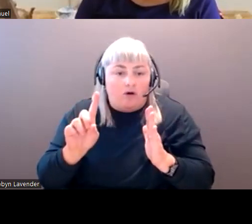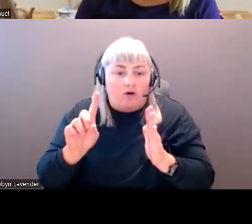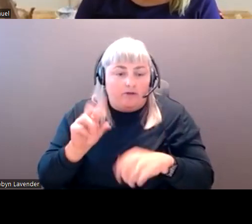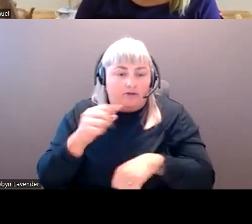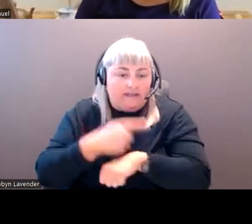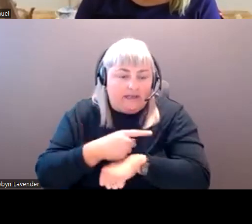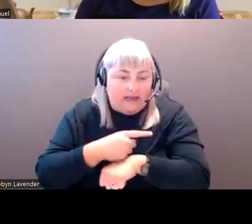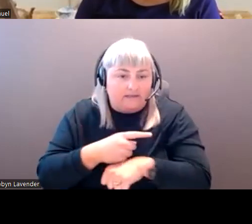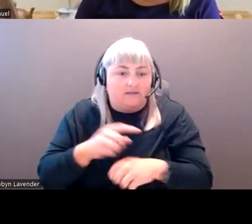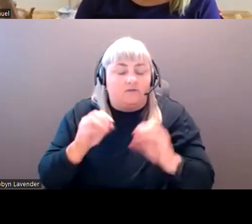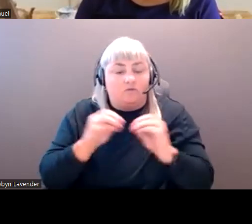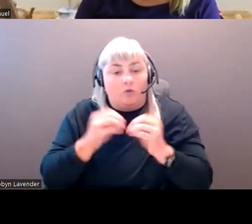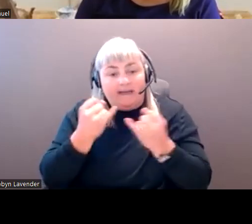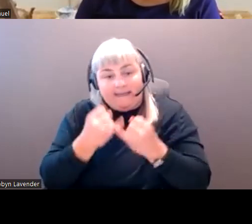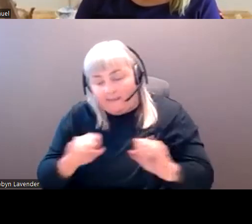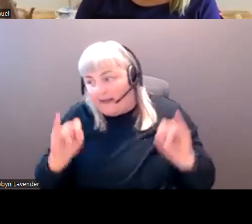independence,